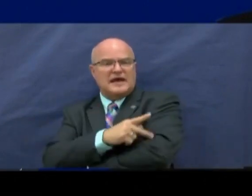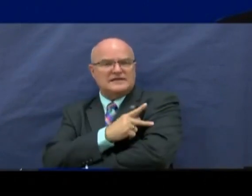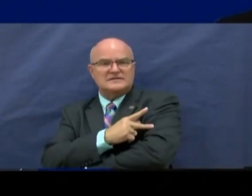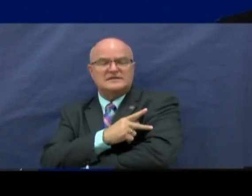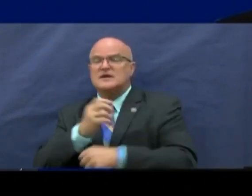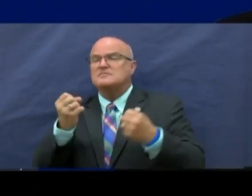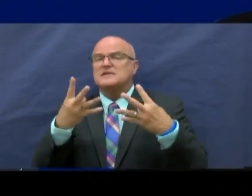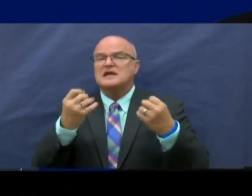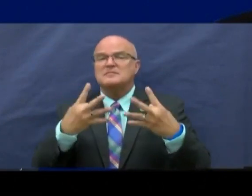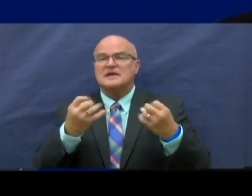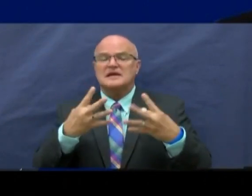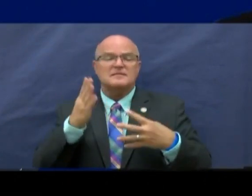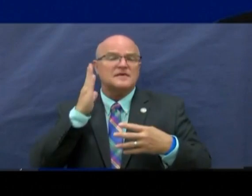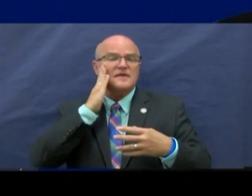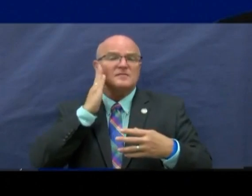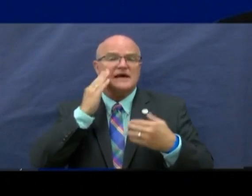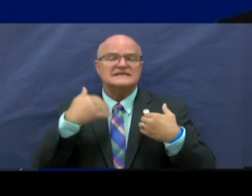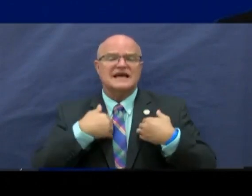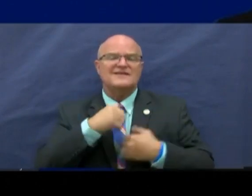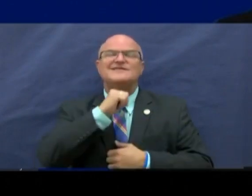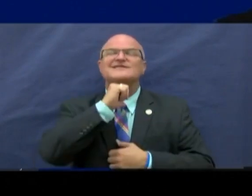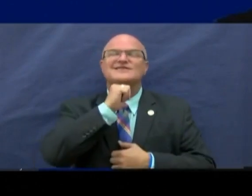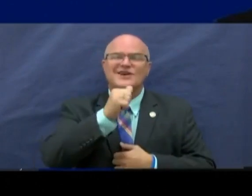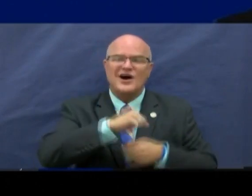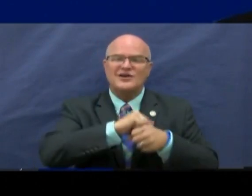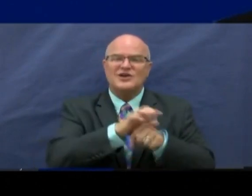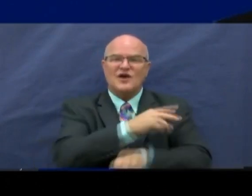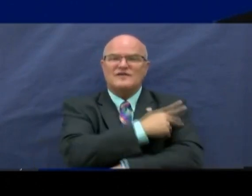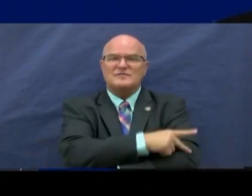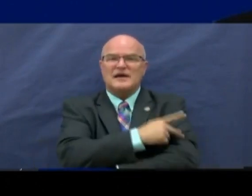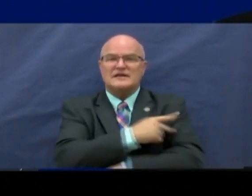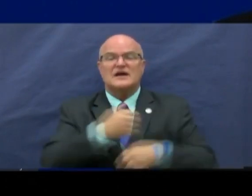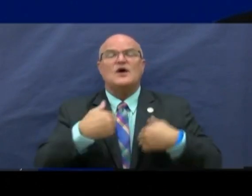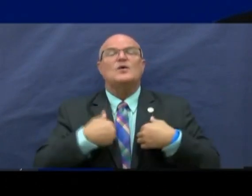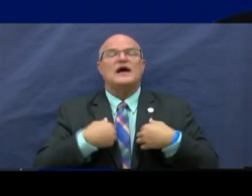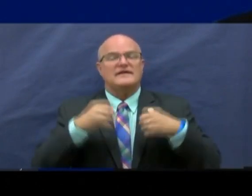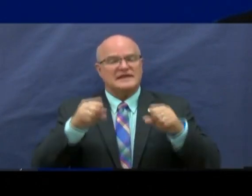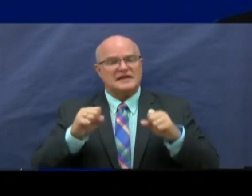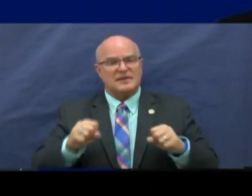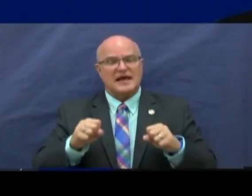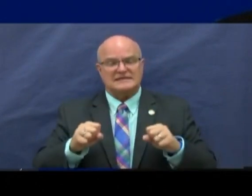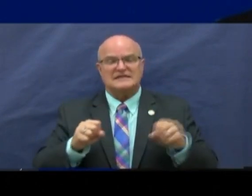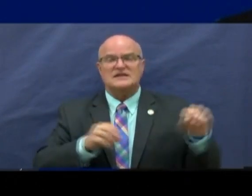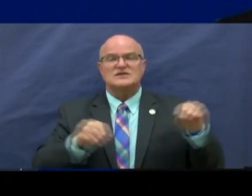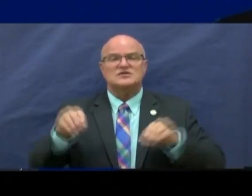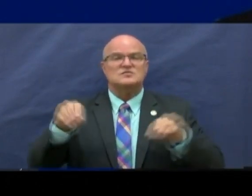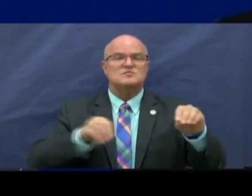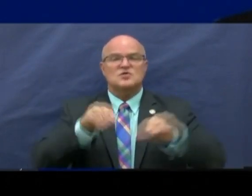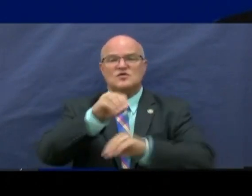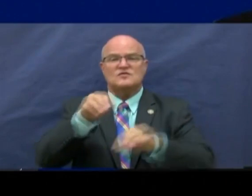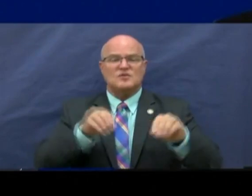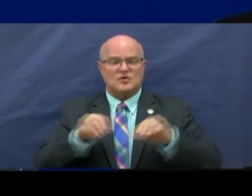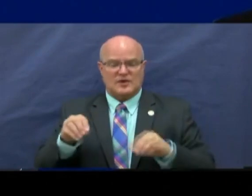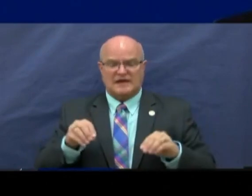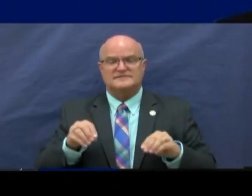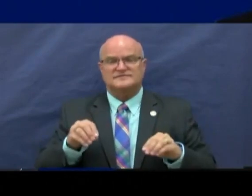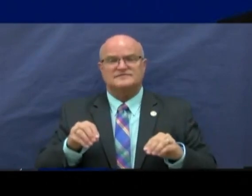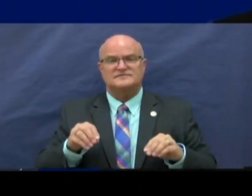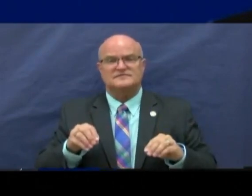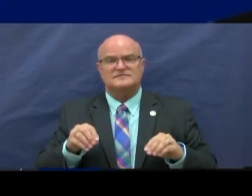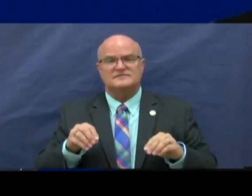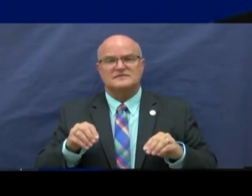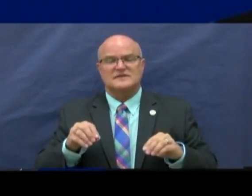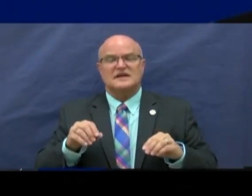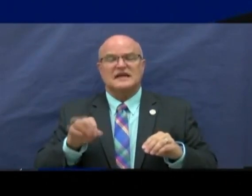of those beds are being occupied by non-COVID patients. So we have the capacity to move a number of those patients, if we have